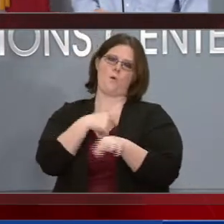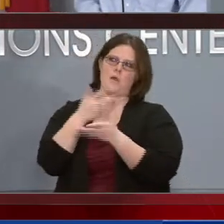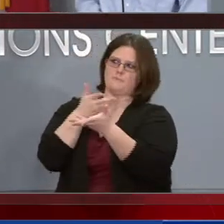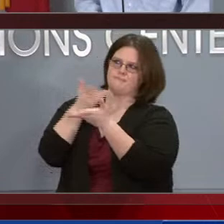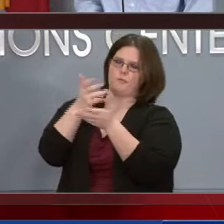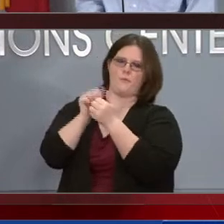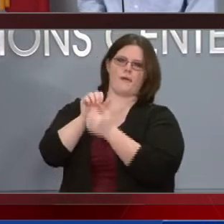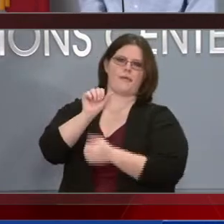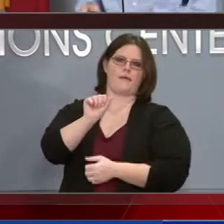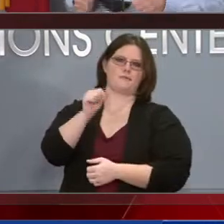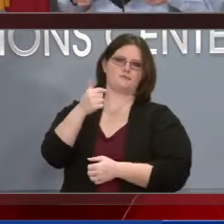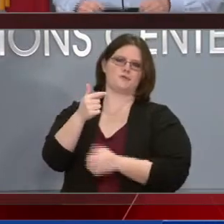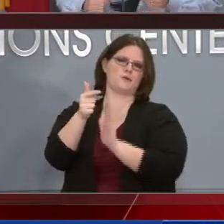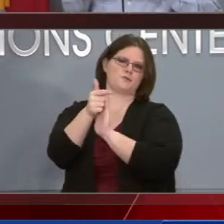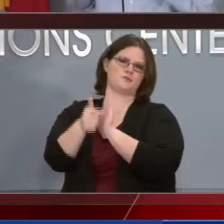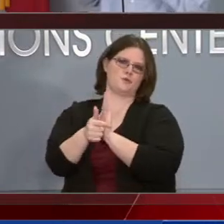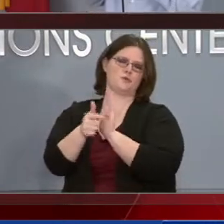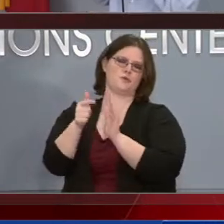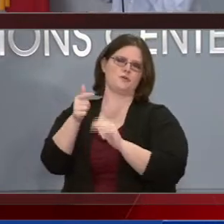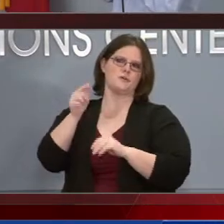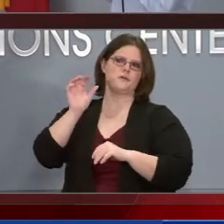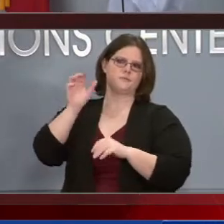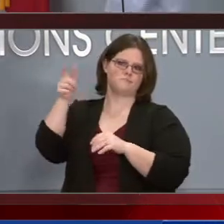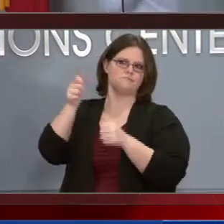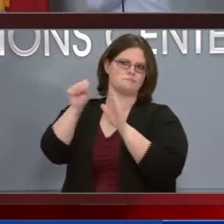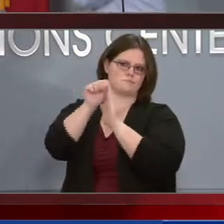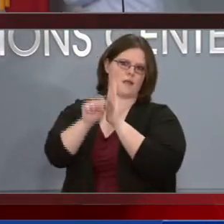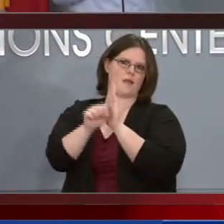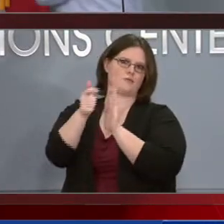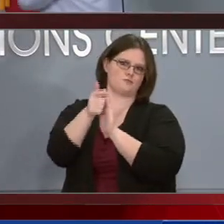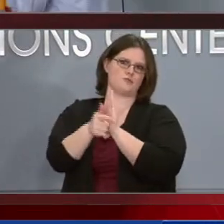have anything to add on supplies? Chief Staff Campbell.